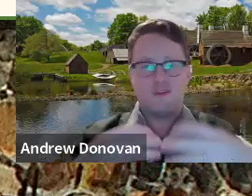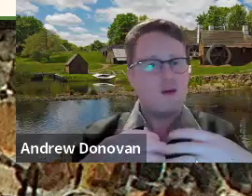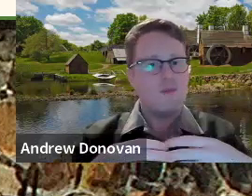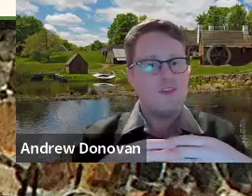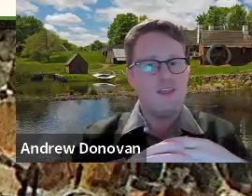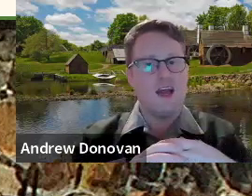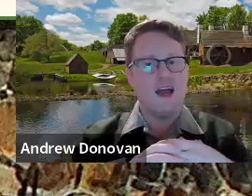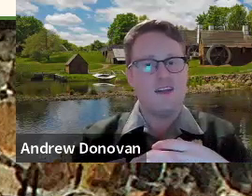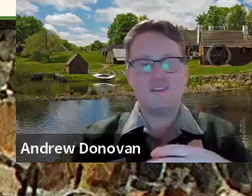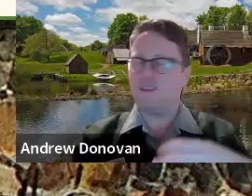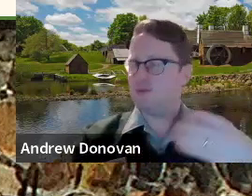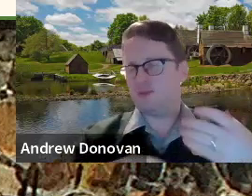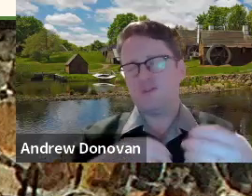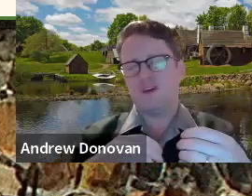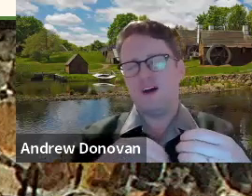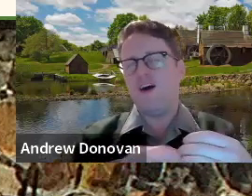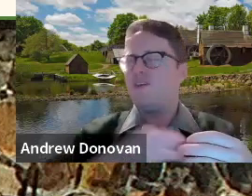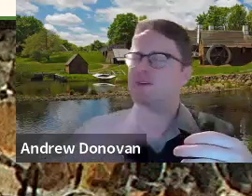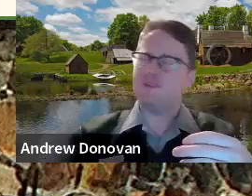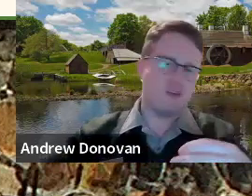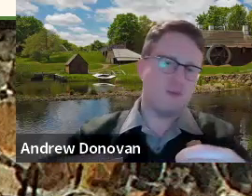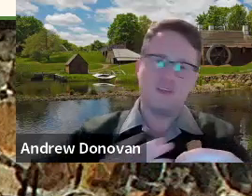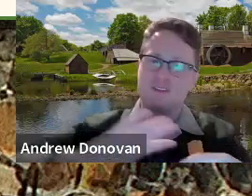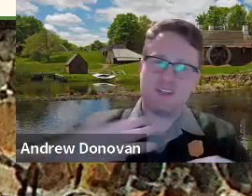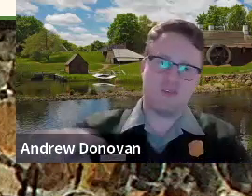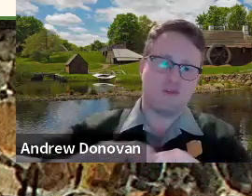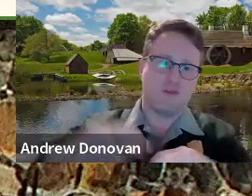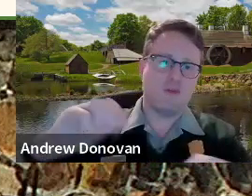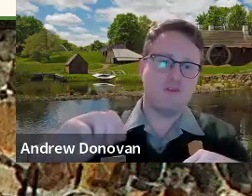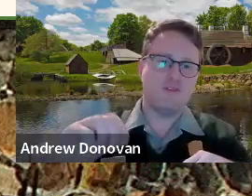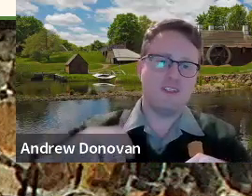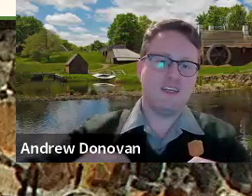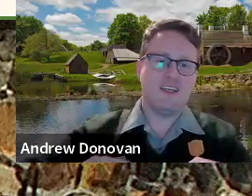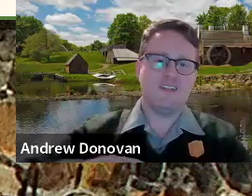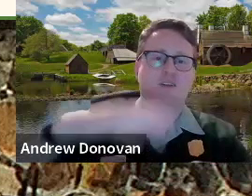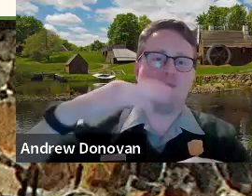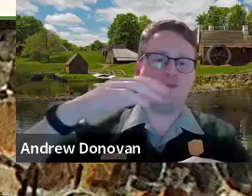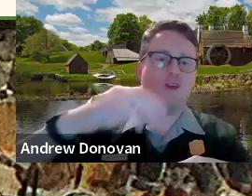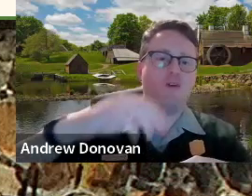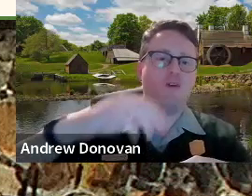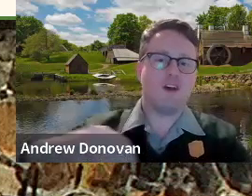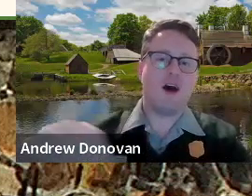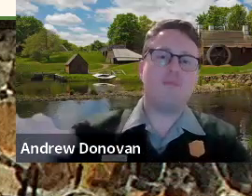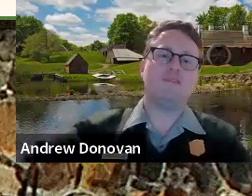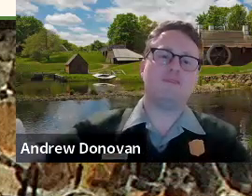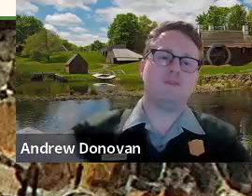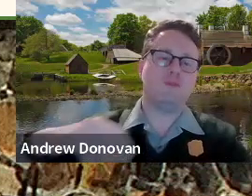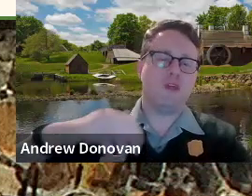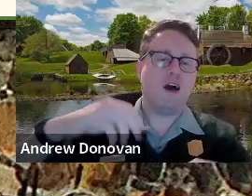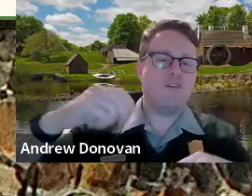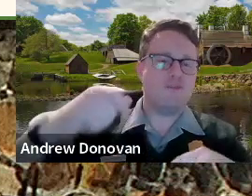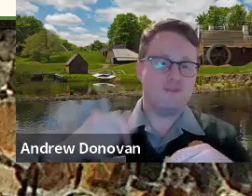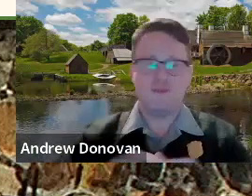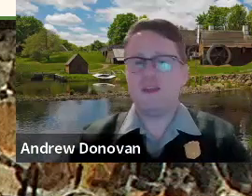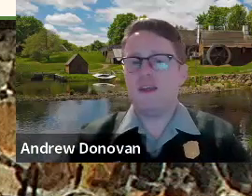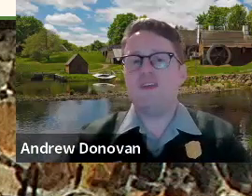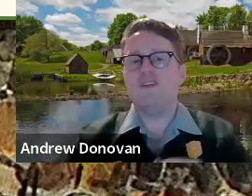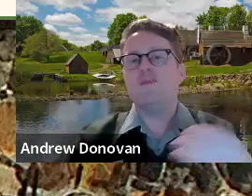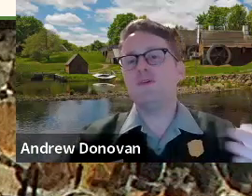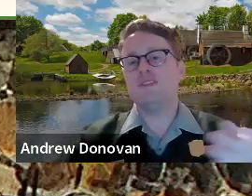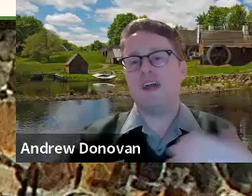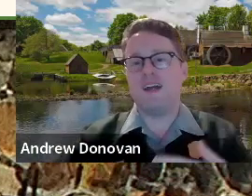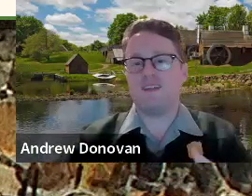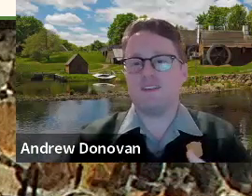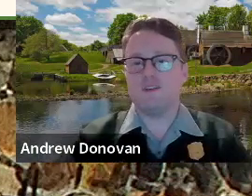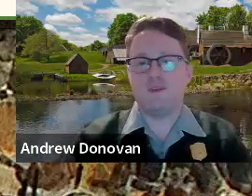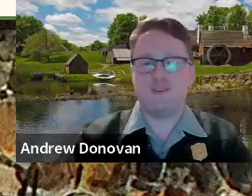waste from the iron, the sort of all those other minerals that have been removed is going to be floating on top and scooped off. And